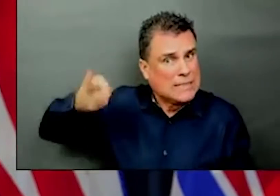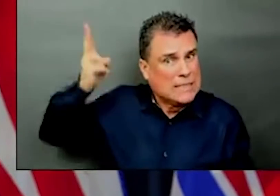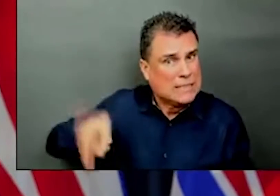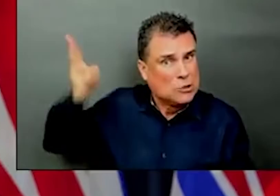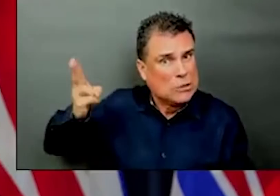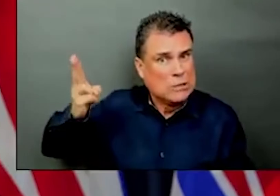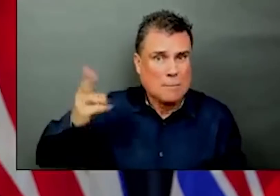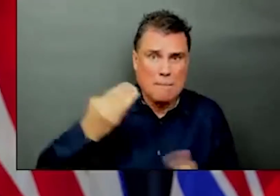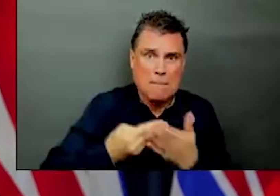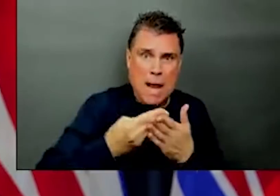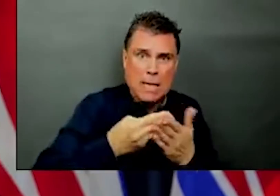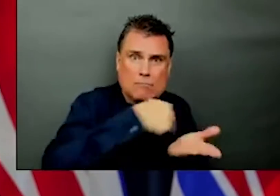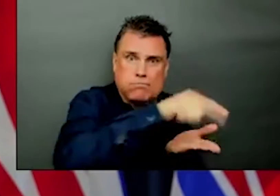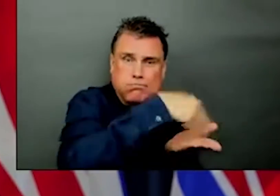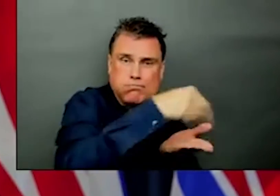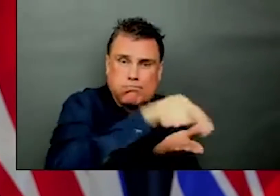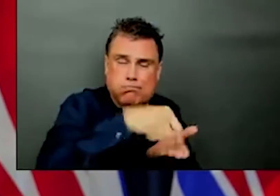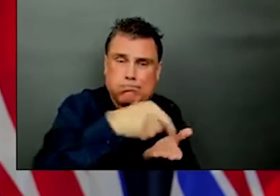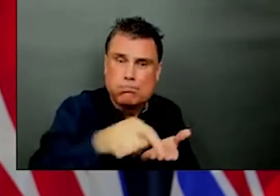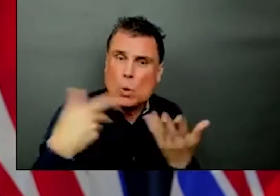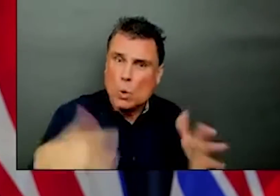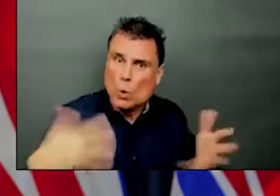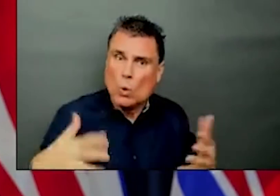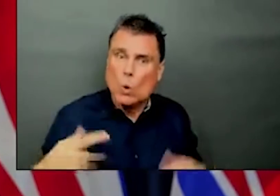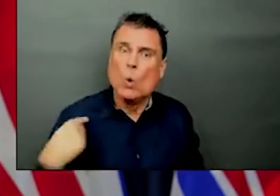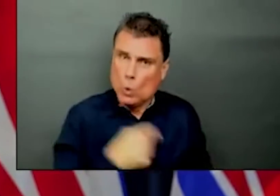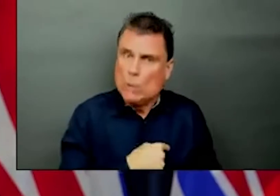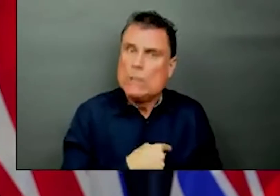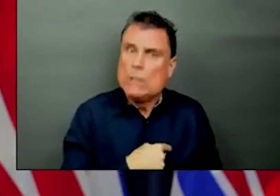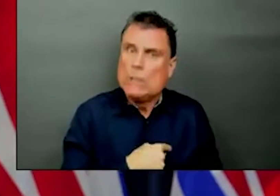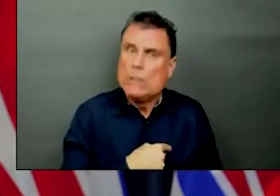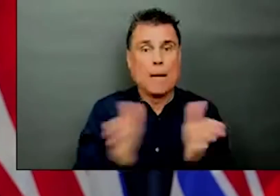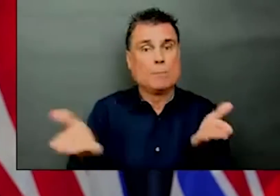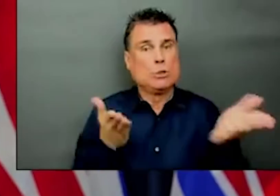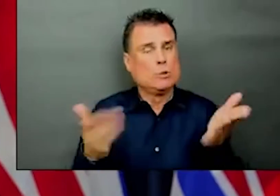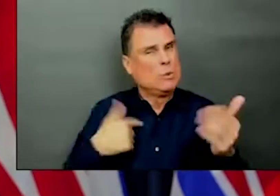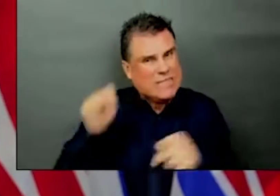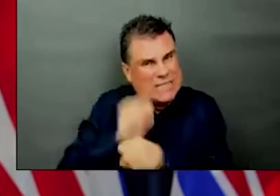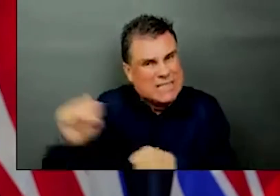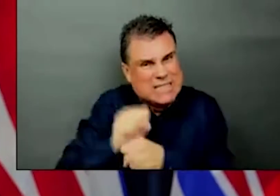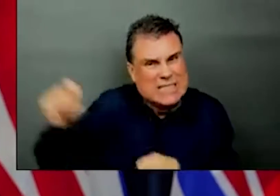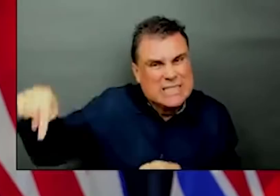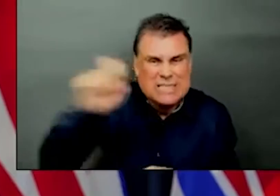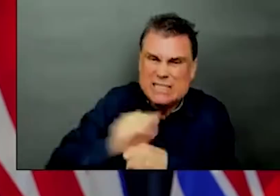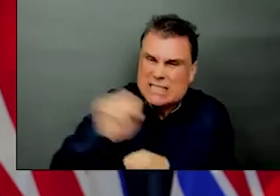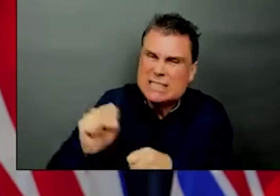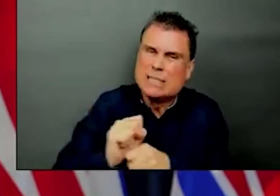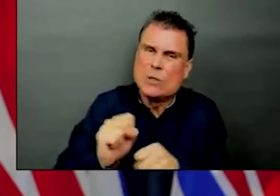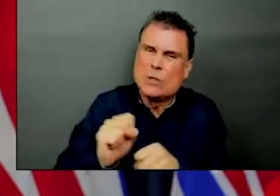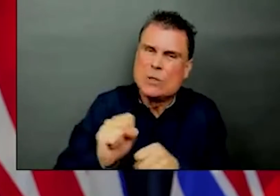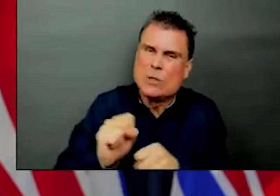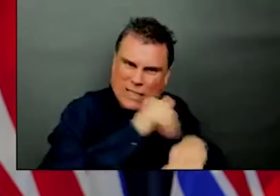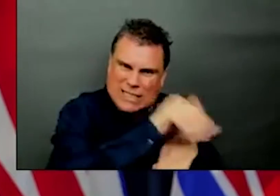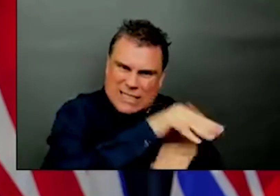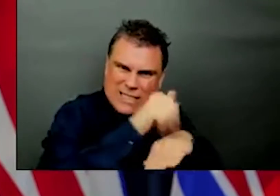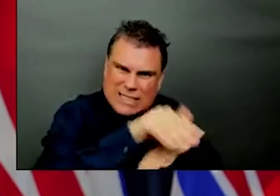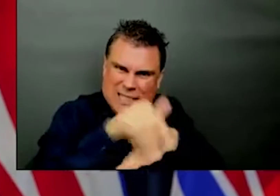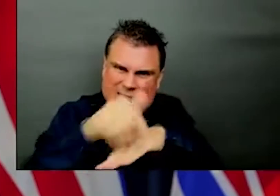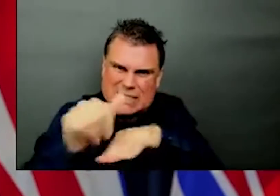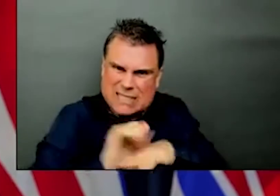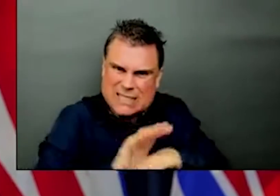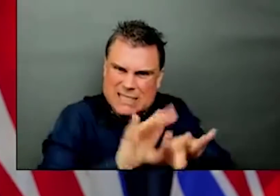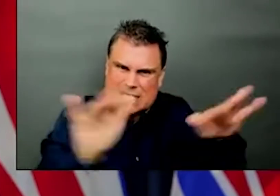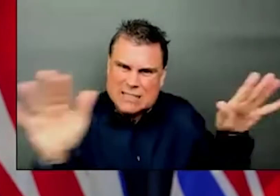did to pull this together, and I ask for patience for those final 300,000 British Columbians who are frustrated by delays, but